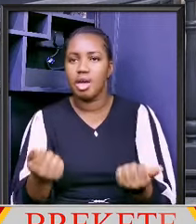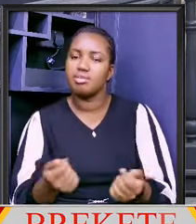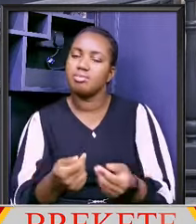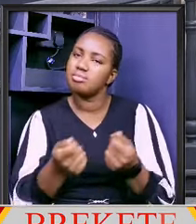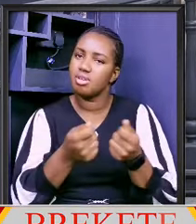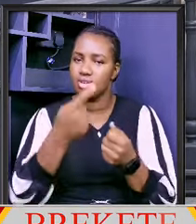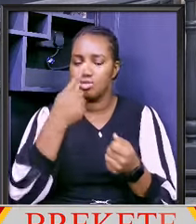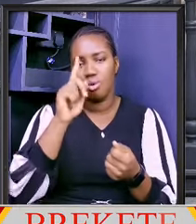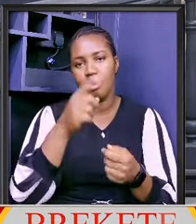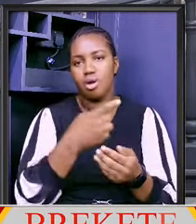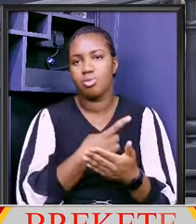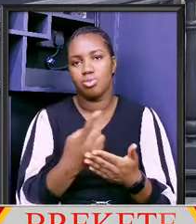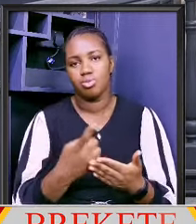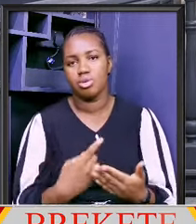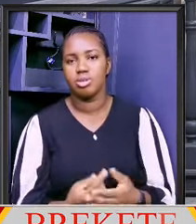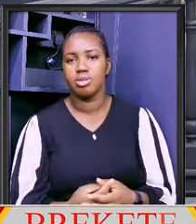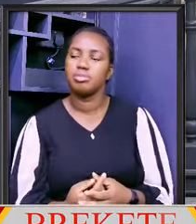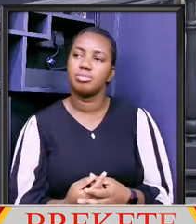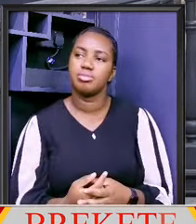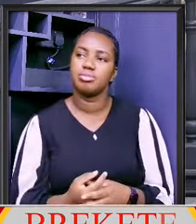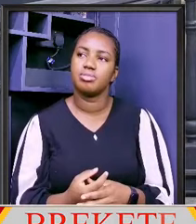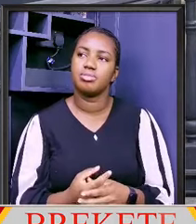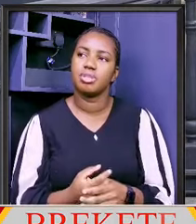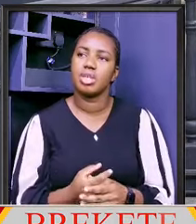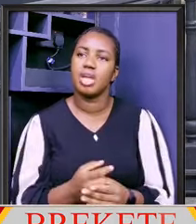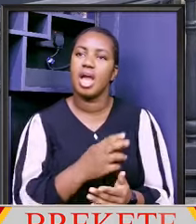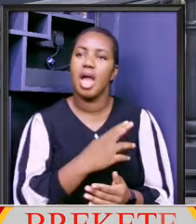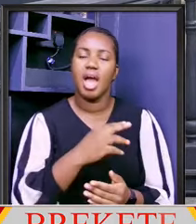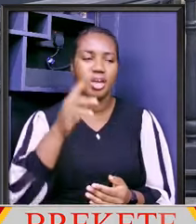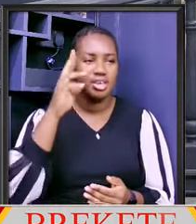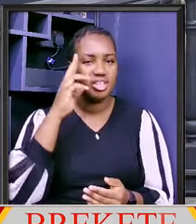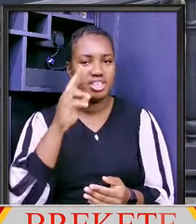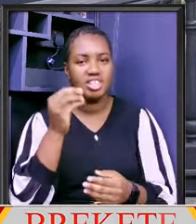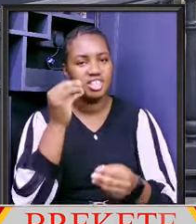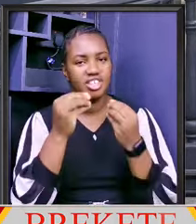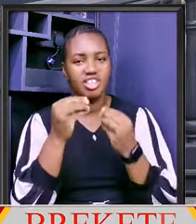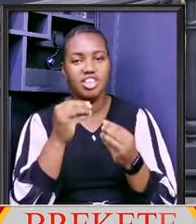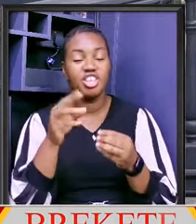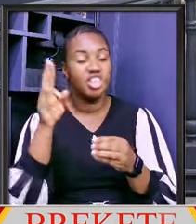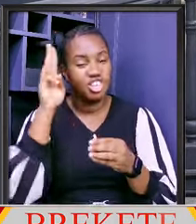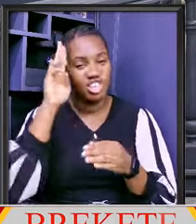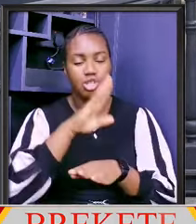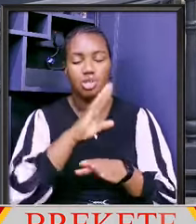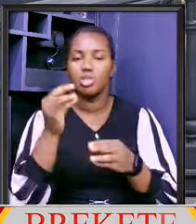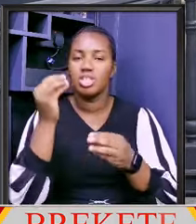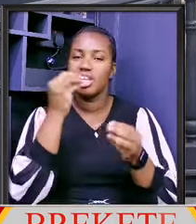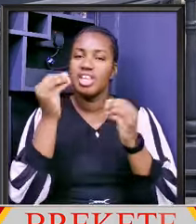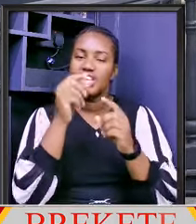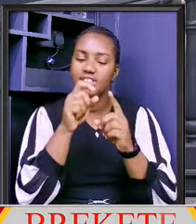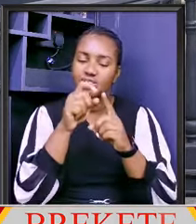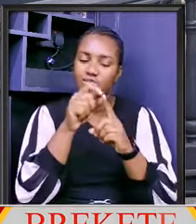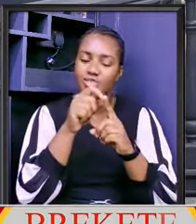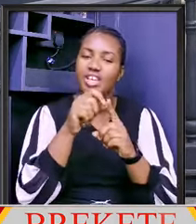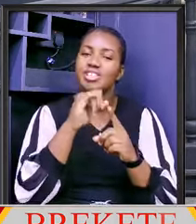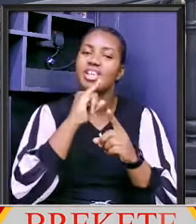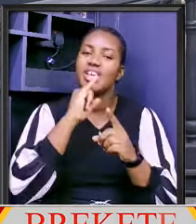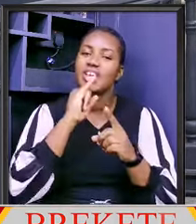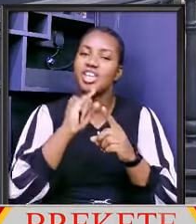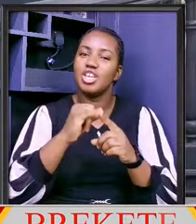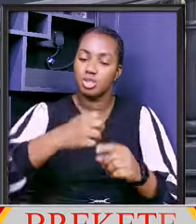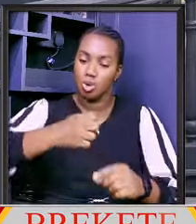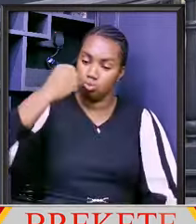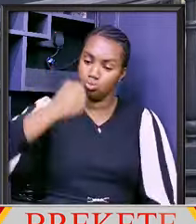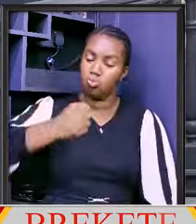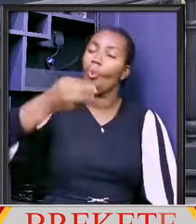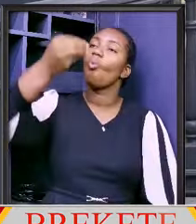1 week. You know, they chop rice now, apple, swallow, eba, and the rest. In bitter leaf.